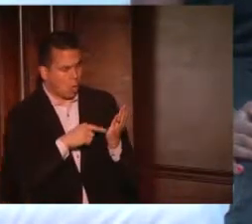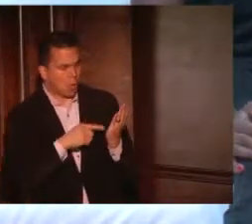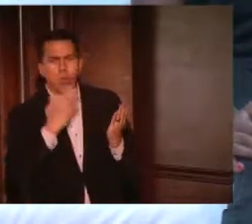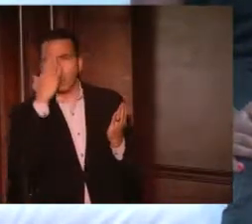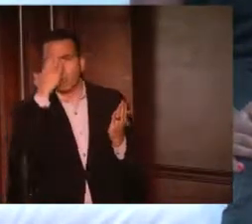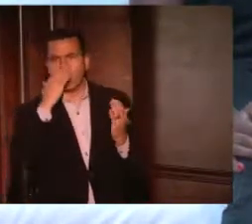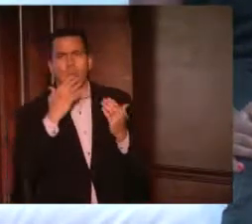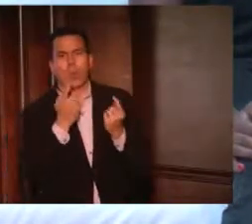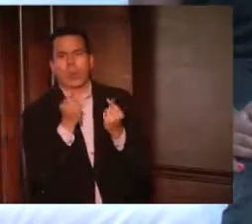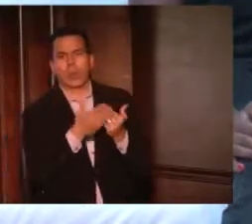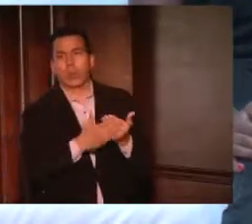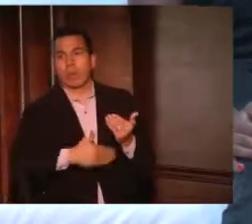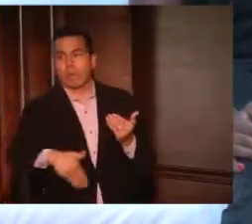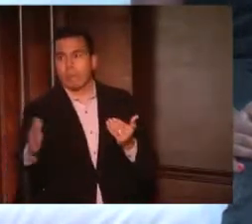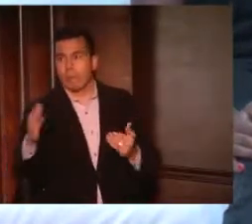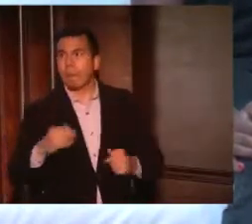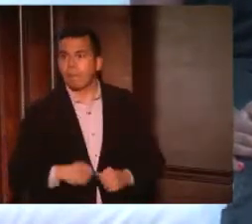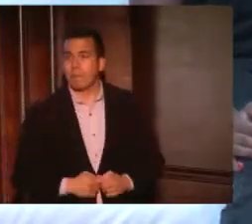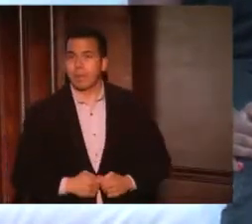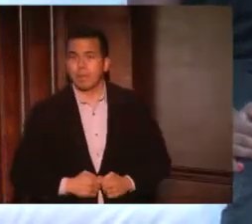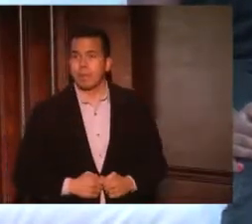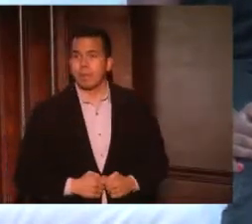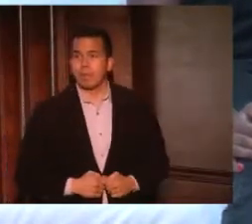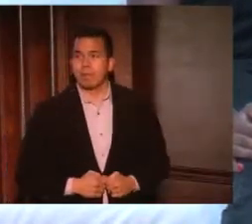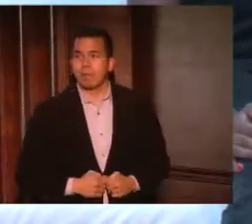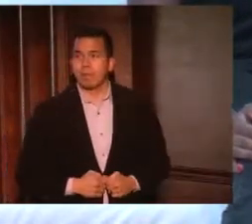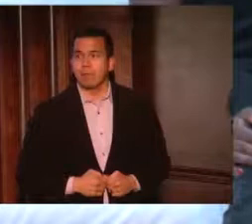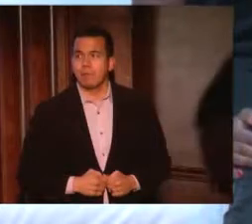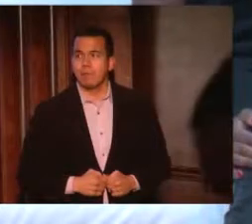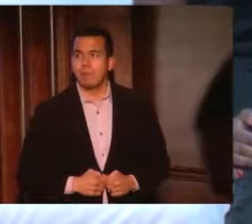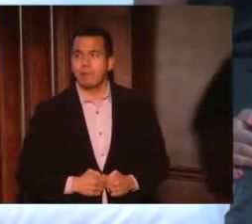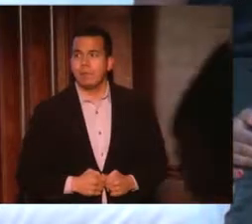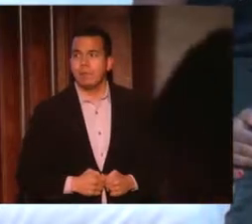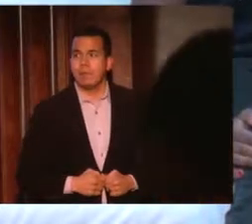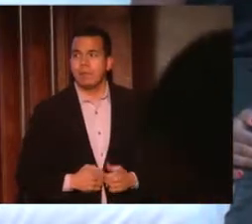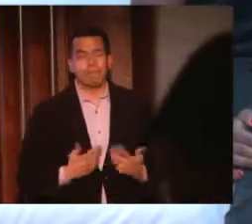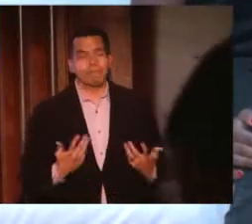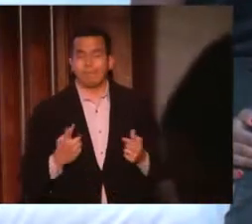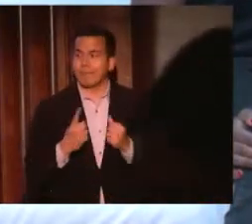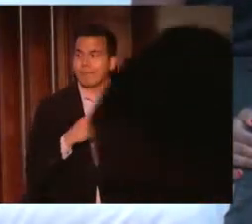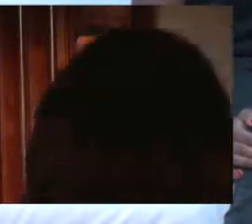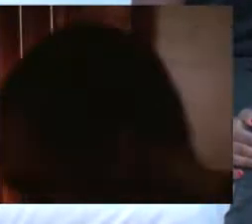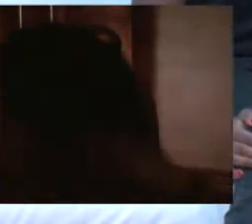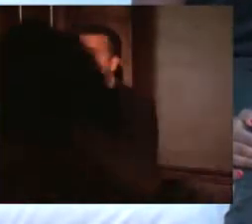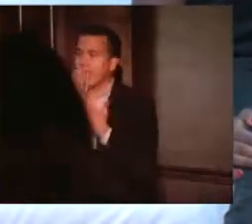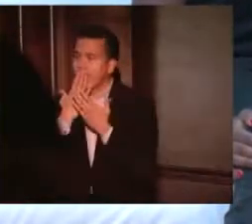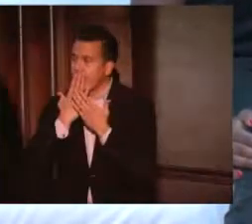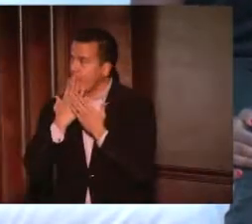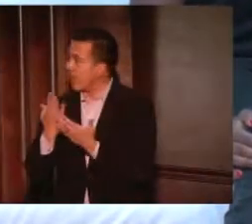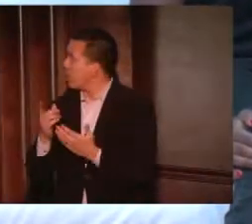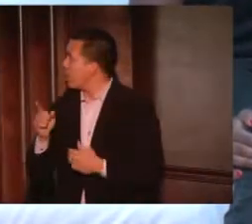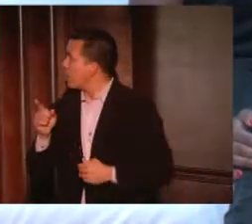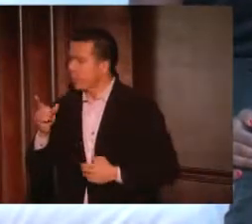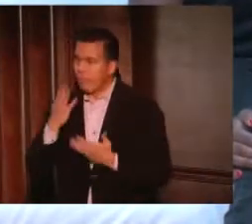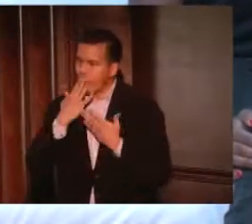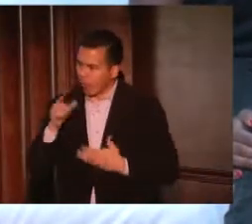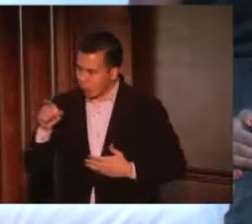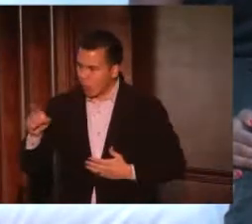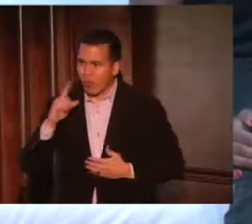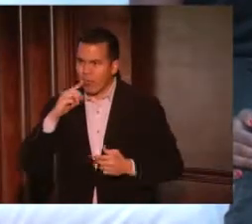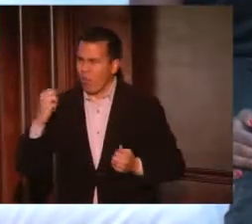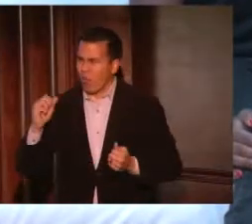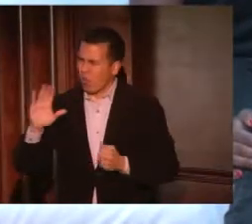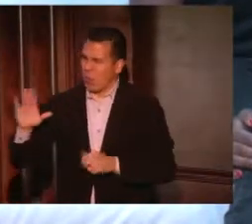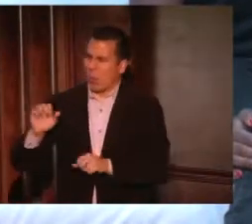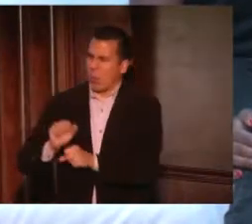join us, join SITAWA and the voices all around the world. Mm-hmm. But I just wanted to say thank you for everything you're doing. I'm